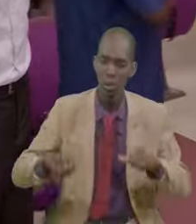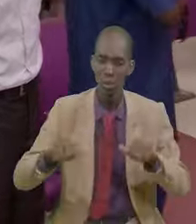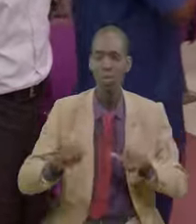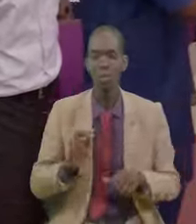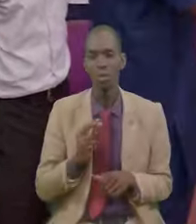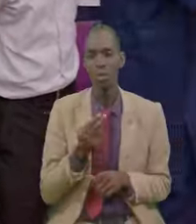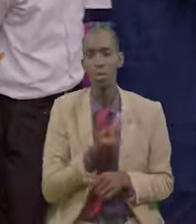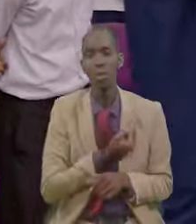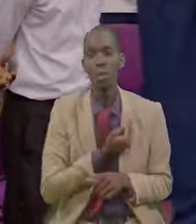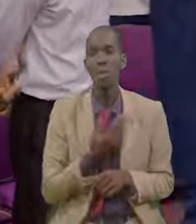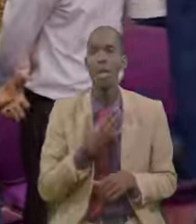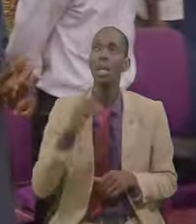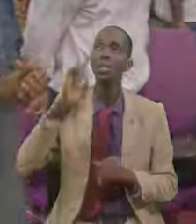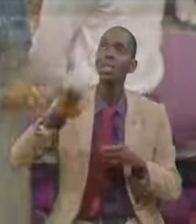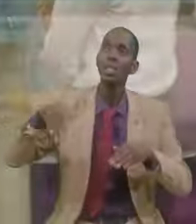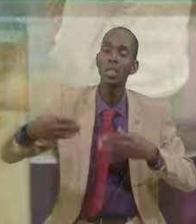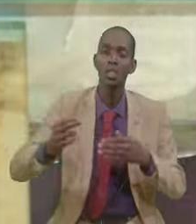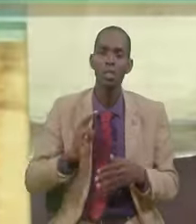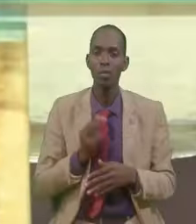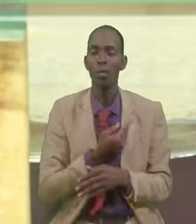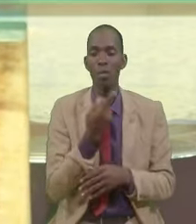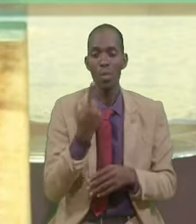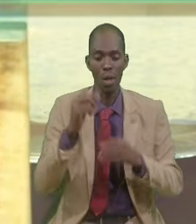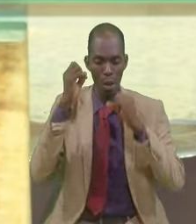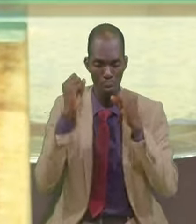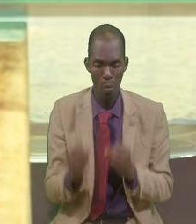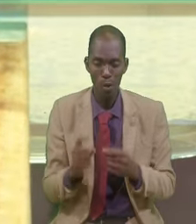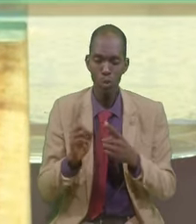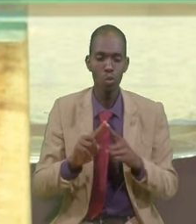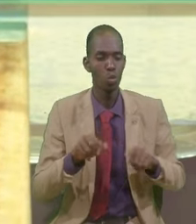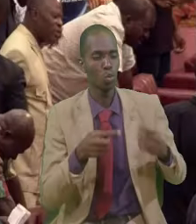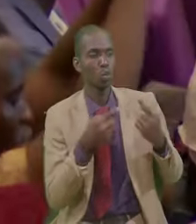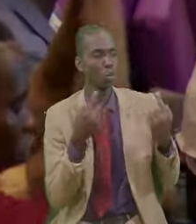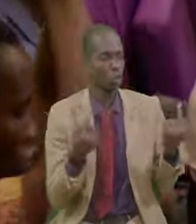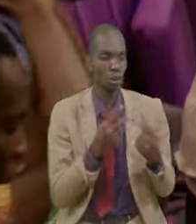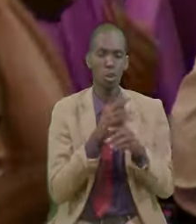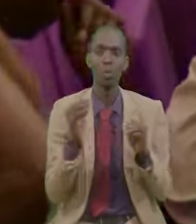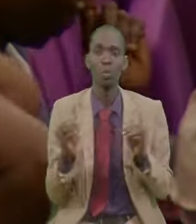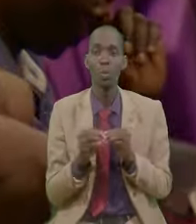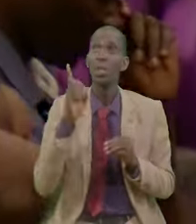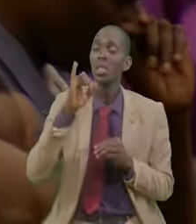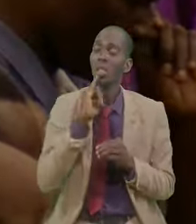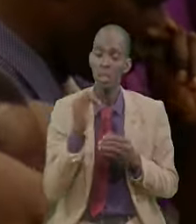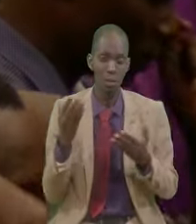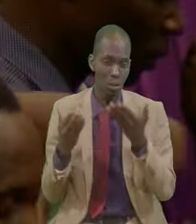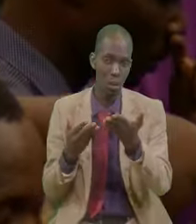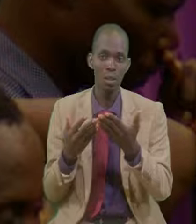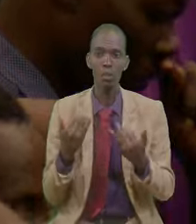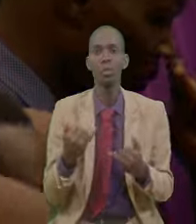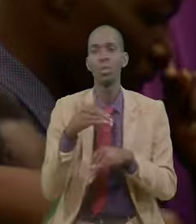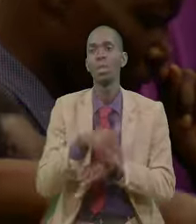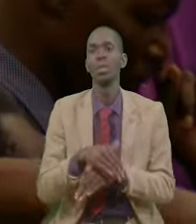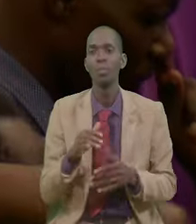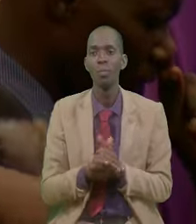And he gives us the power to go and sin no more. Is there tonight?